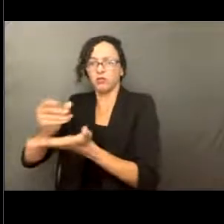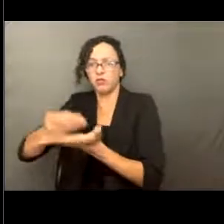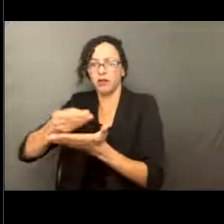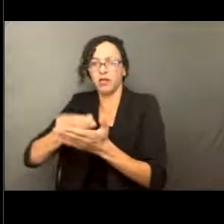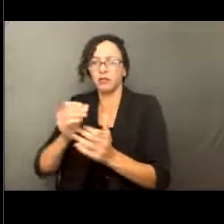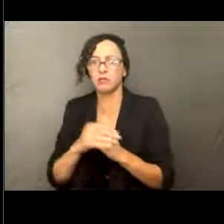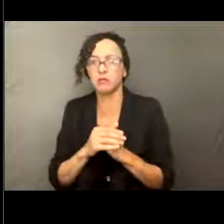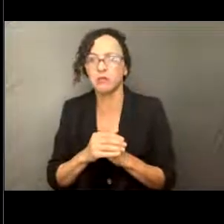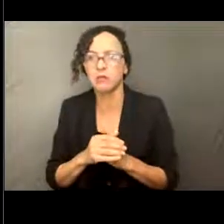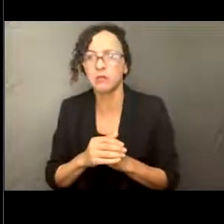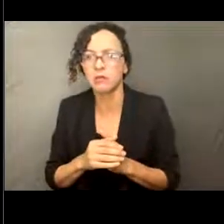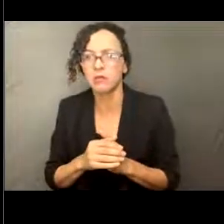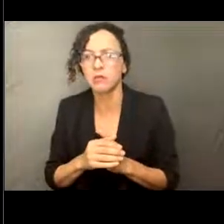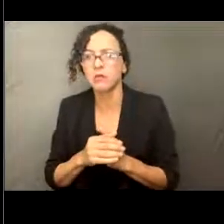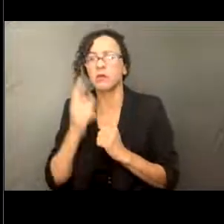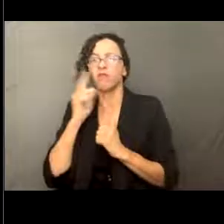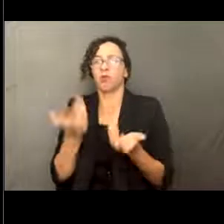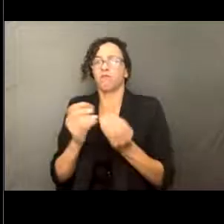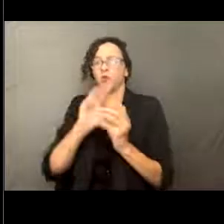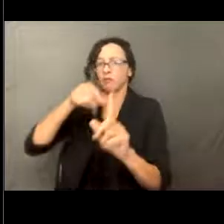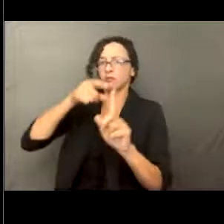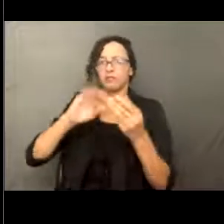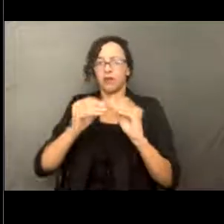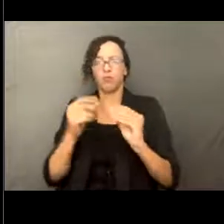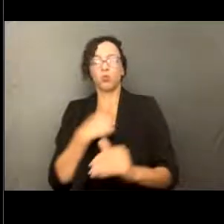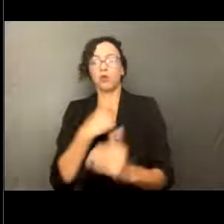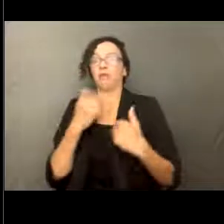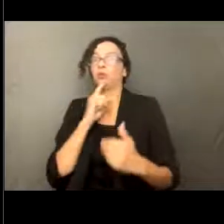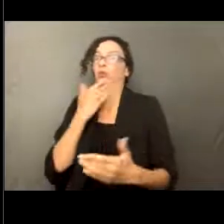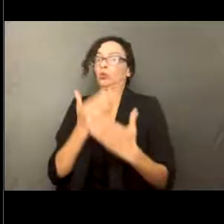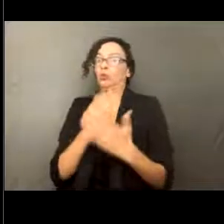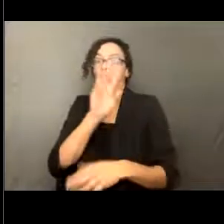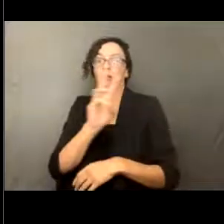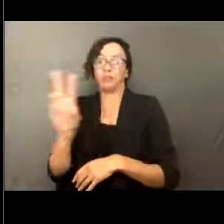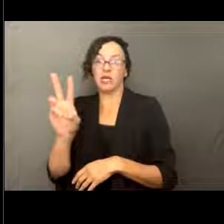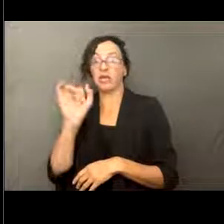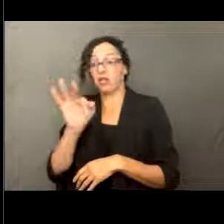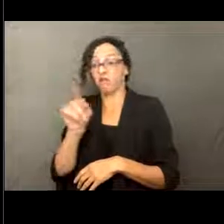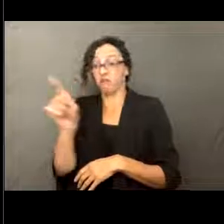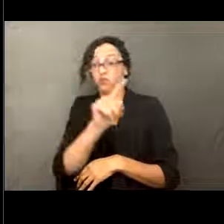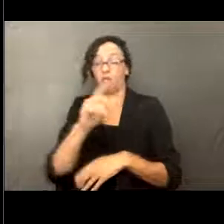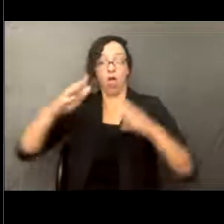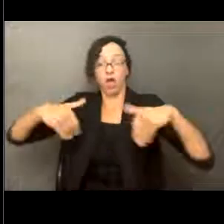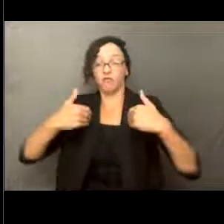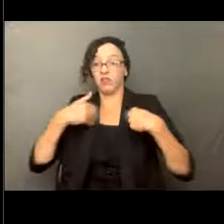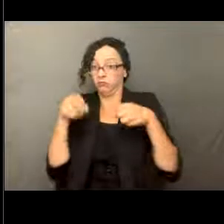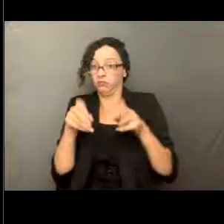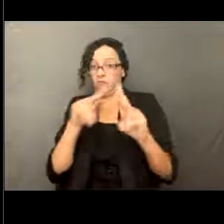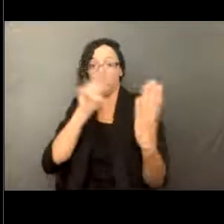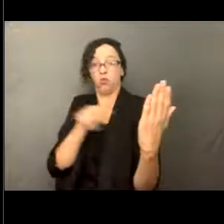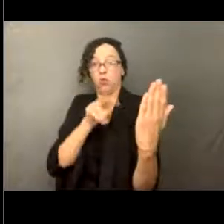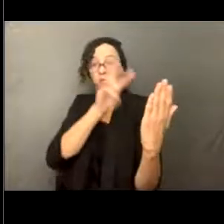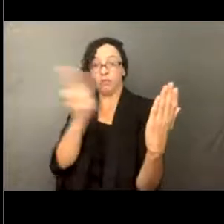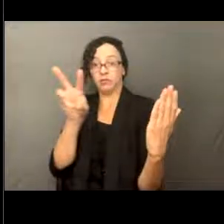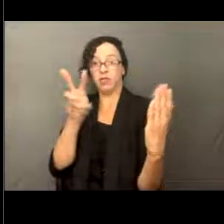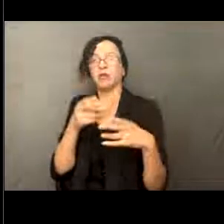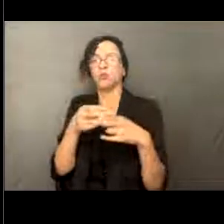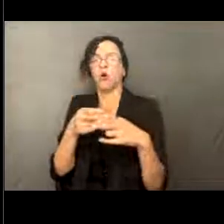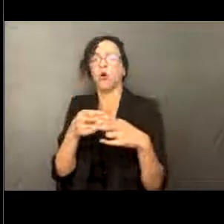For more specific numbers, we've got a really good website. If you haven't had a chance to look at the website yet, it's called